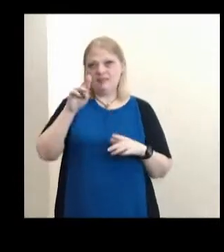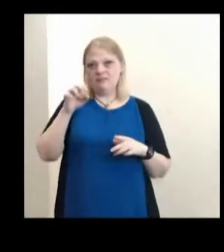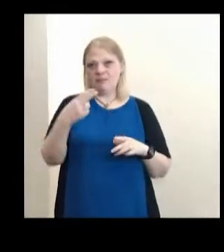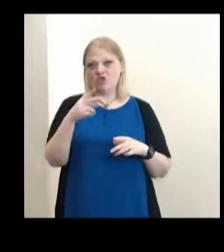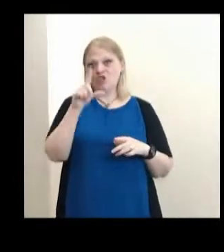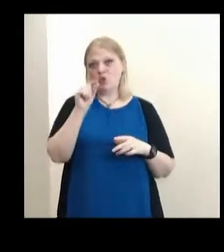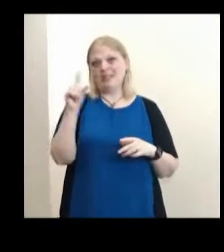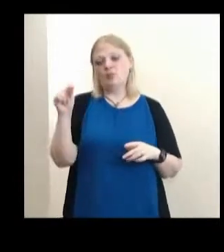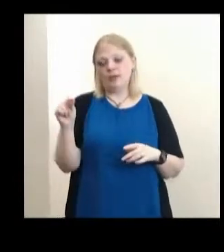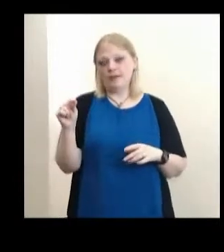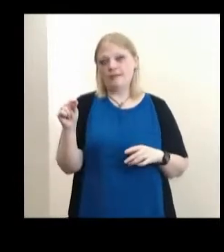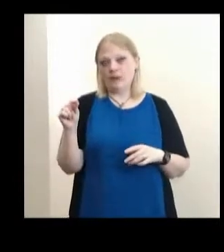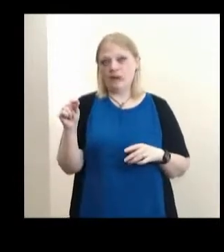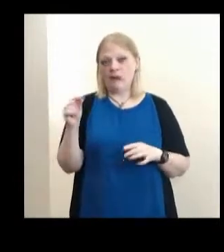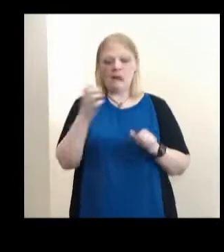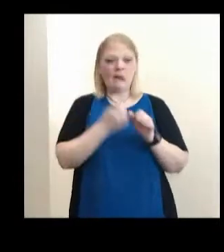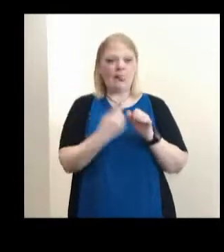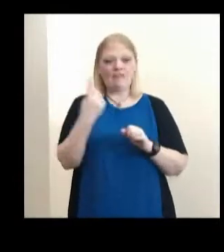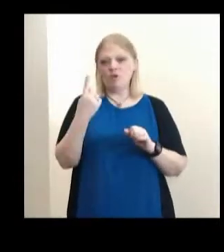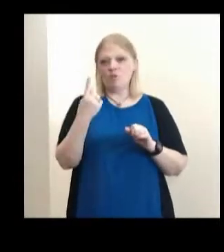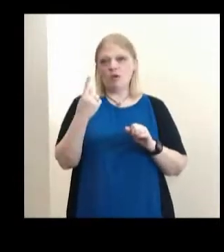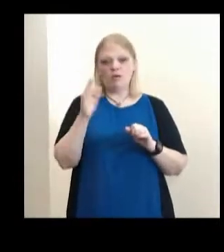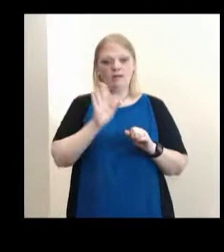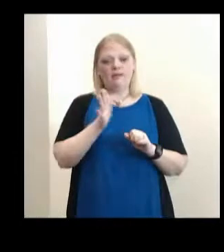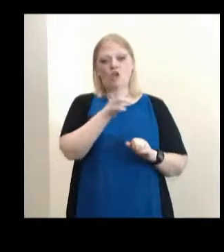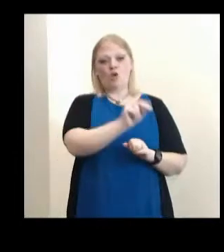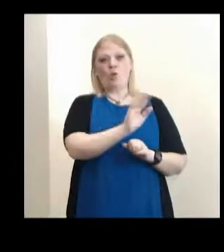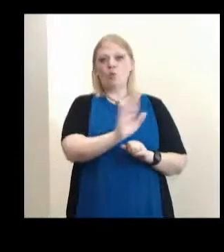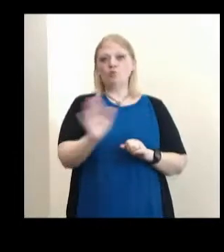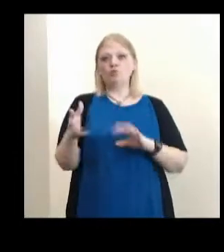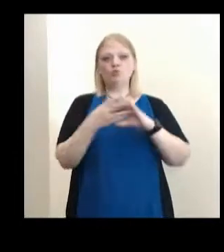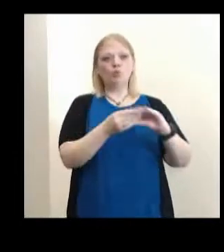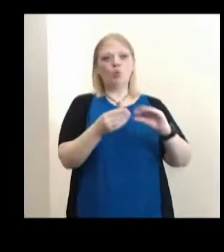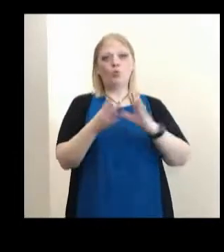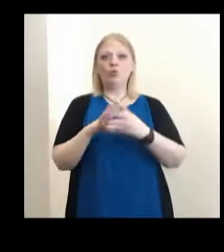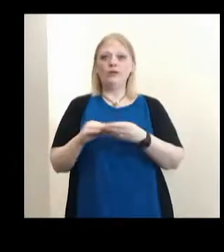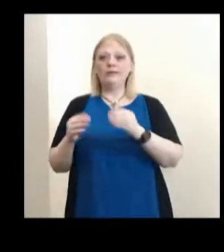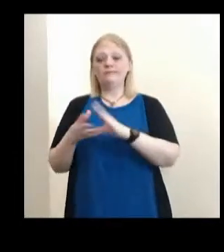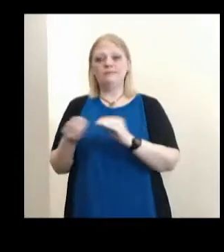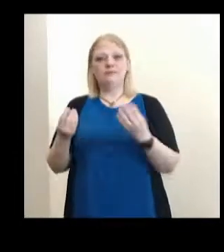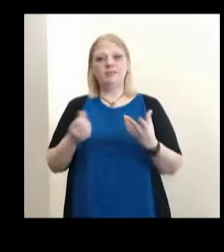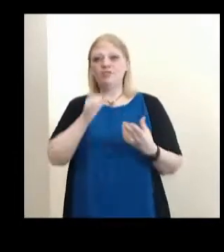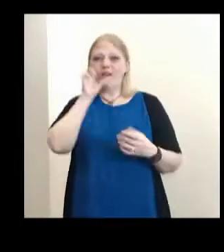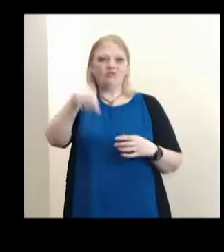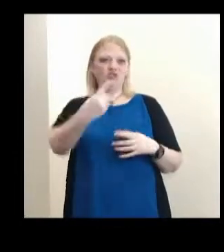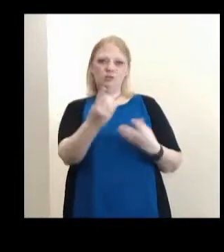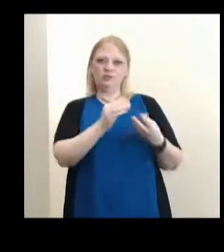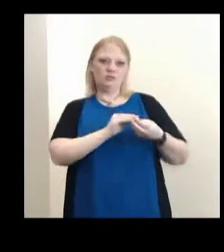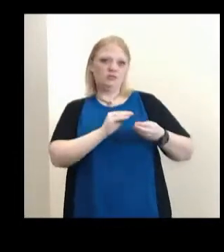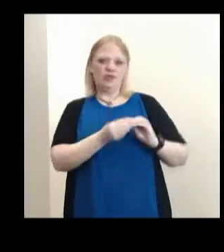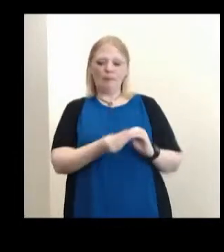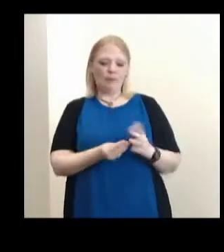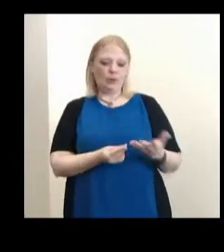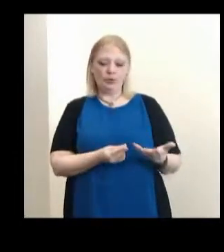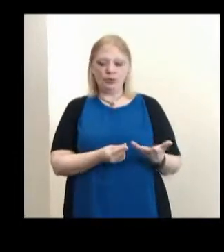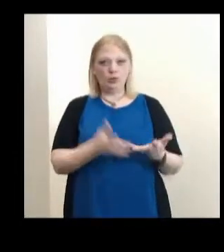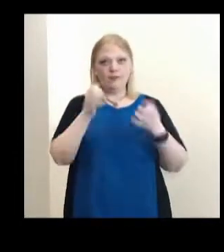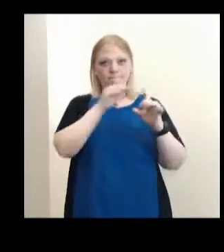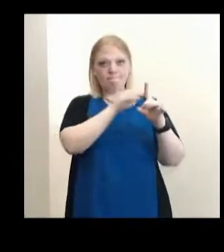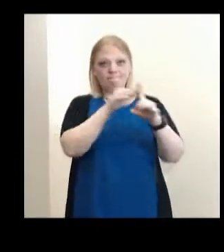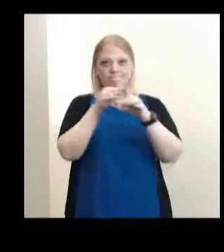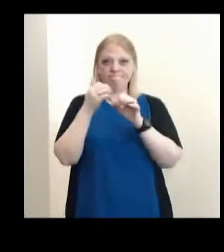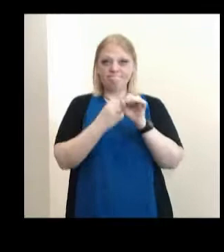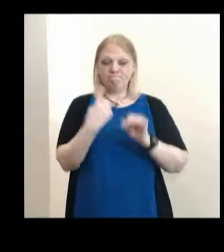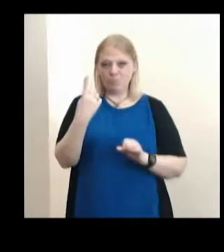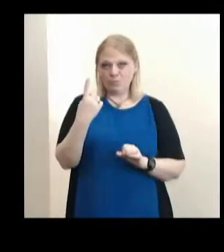of 2020. Every one of them has a story. Every one of them is more than a number. And I just want to remind